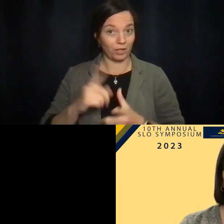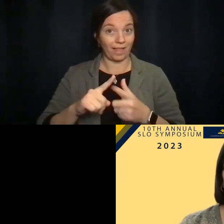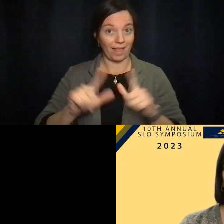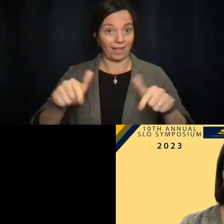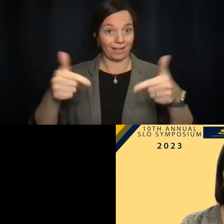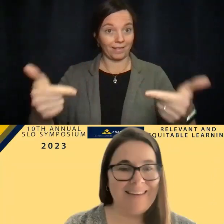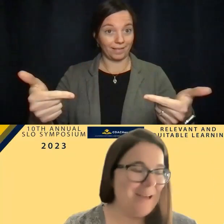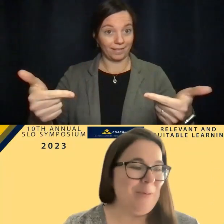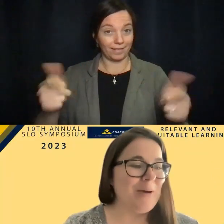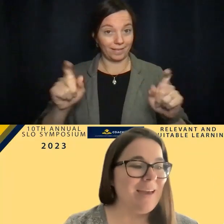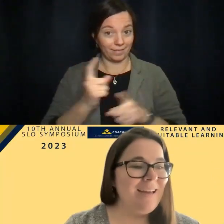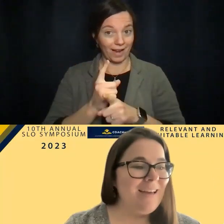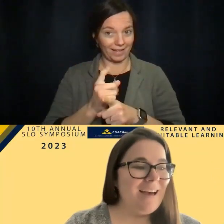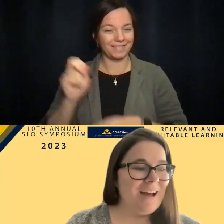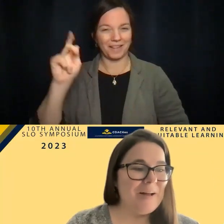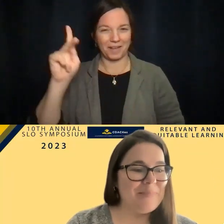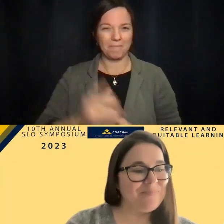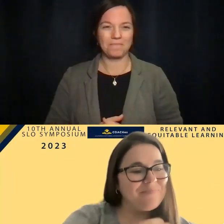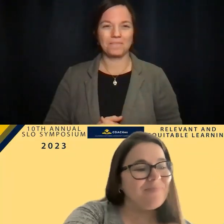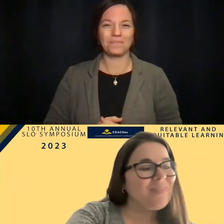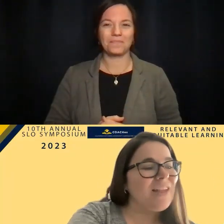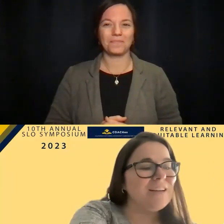thing? Yeah, I think best, yes.